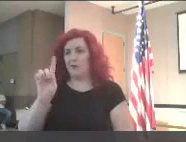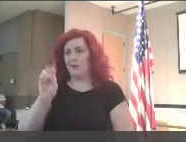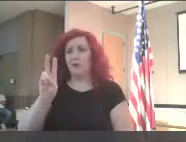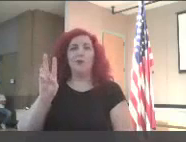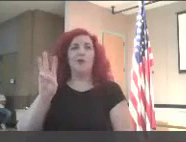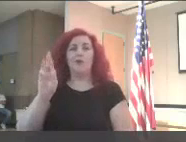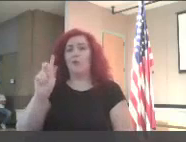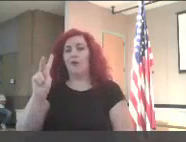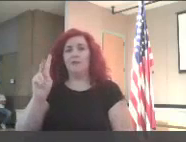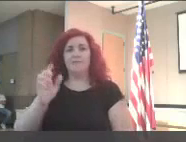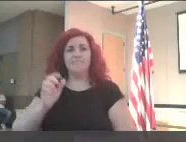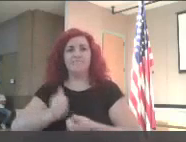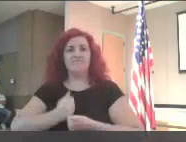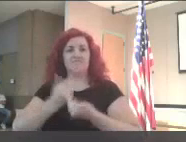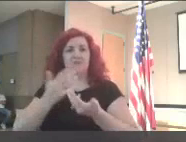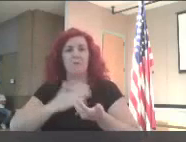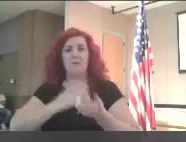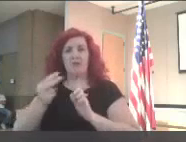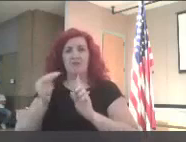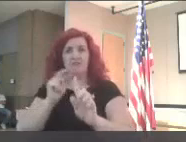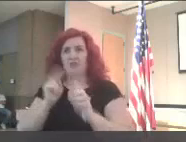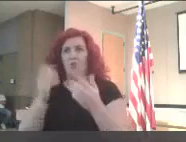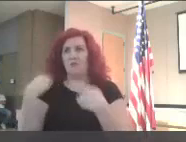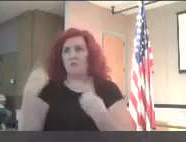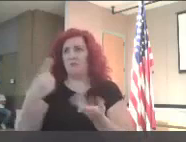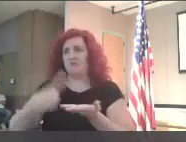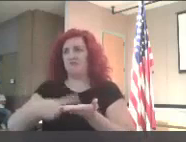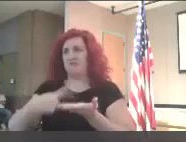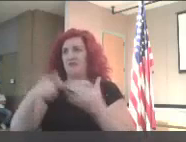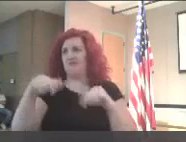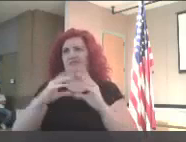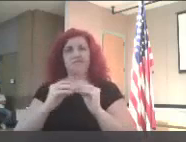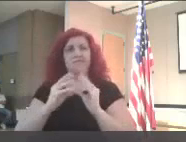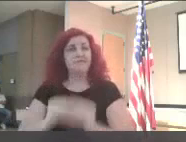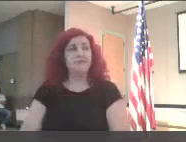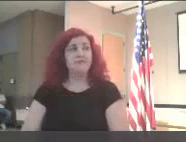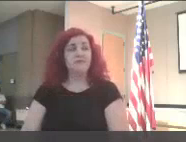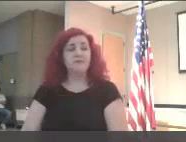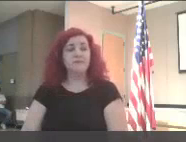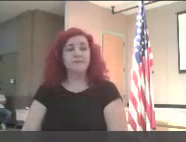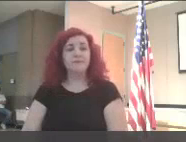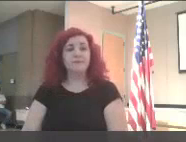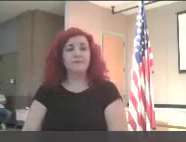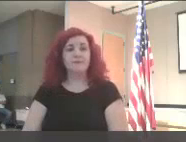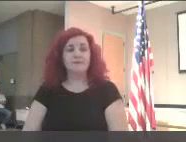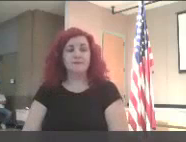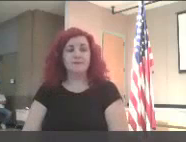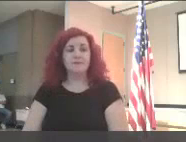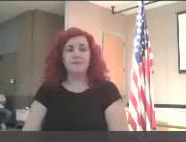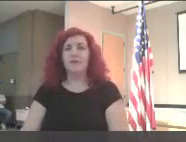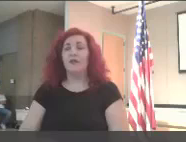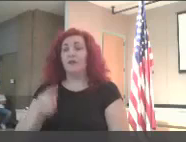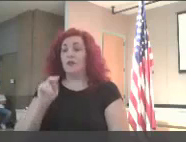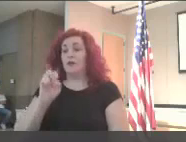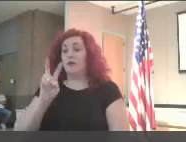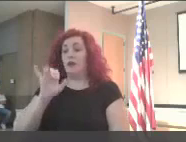views on what is being discussed in this hearing. One of the things that we say as Navajo people